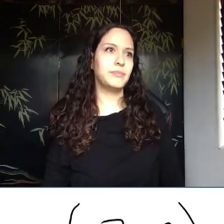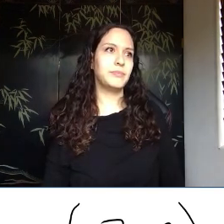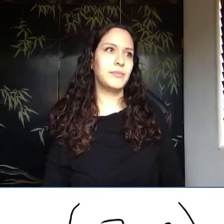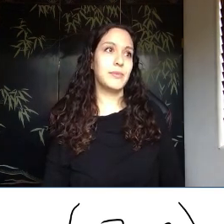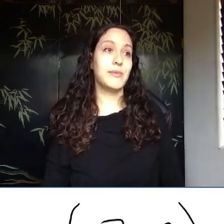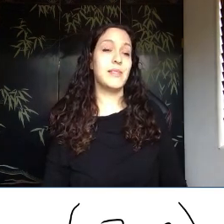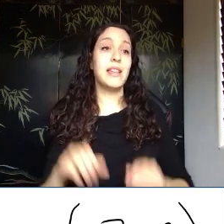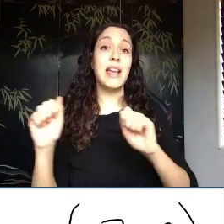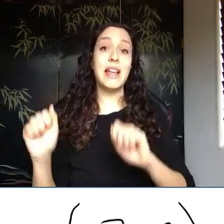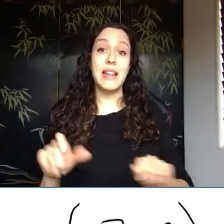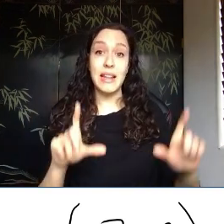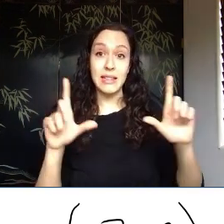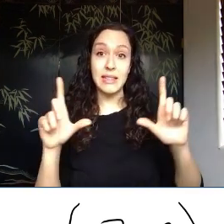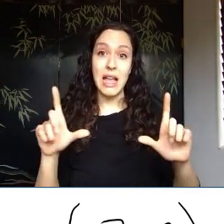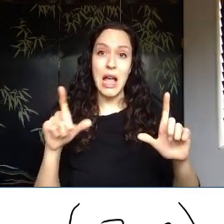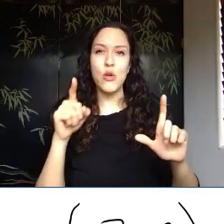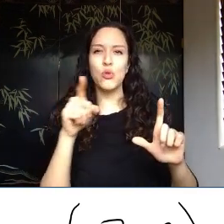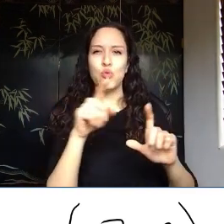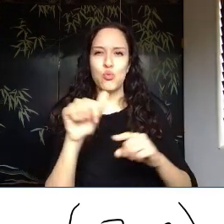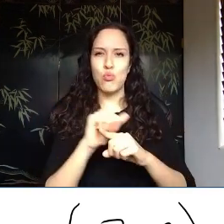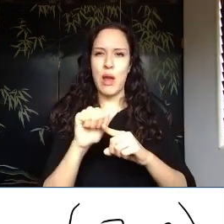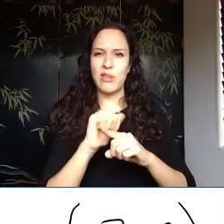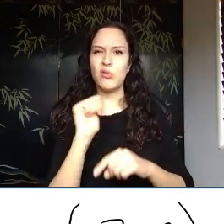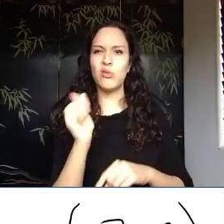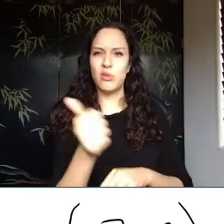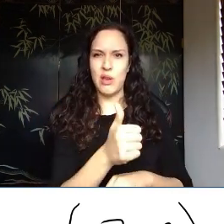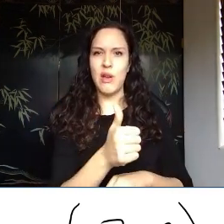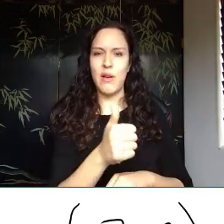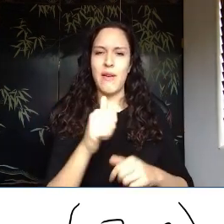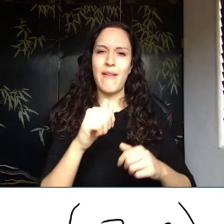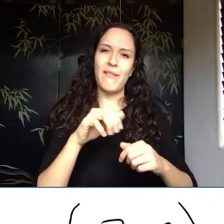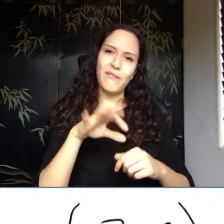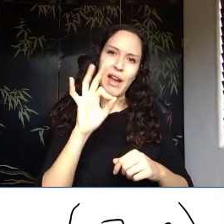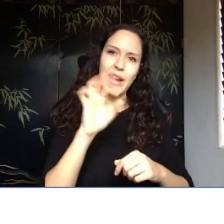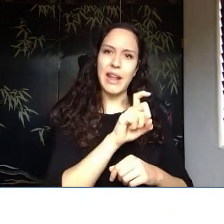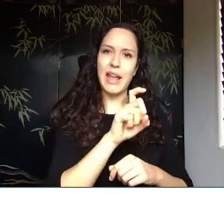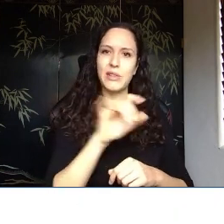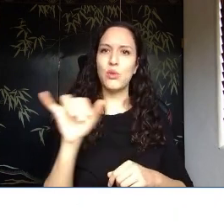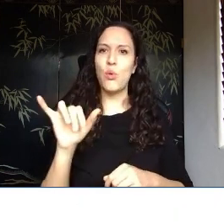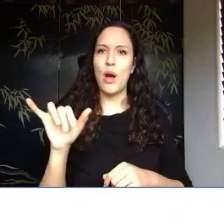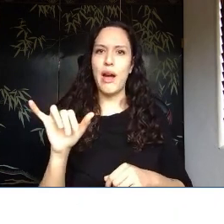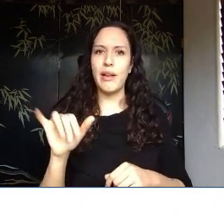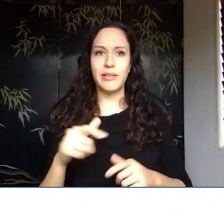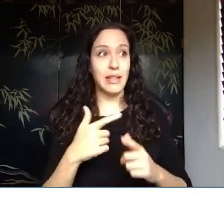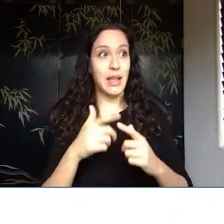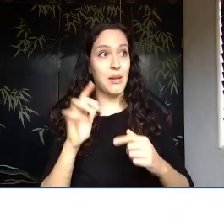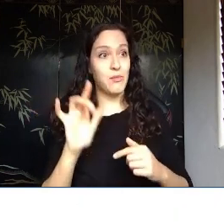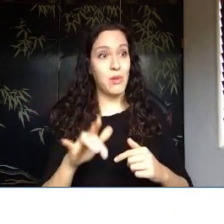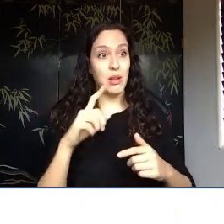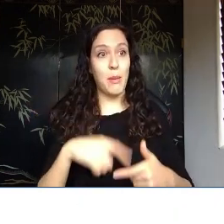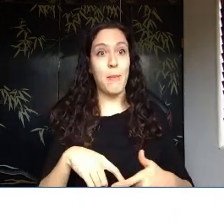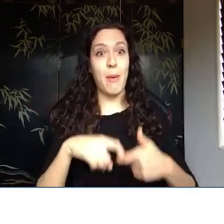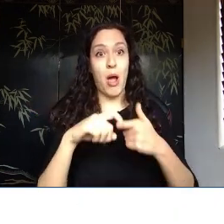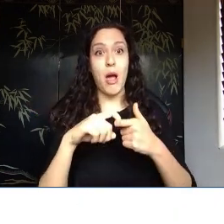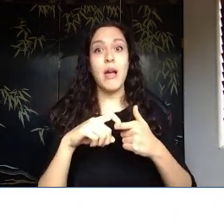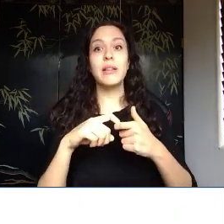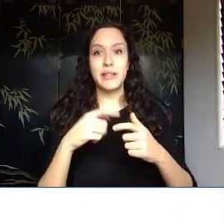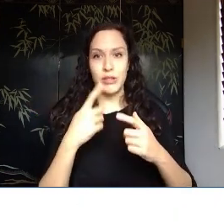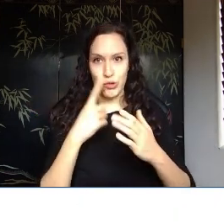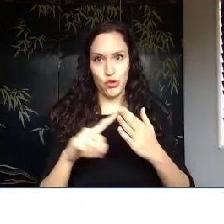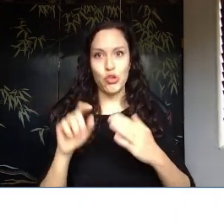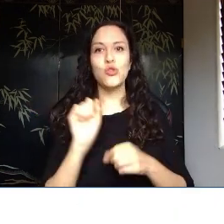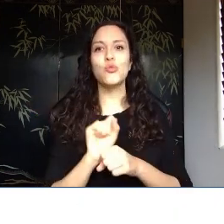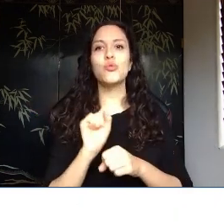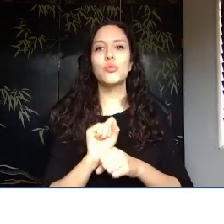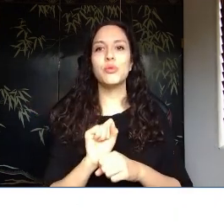you practice that one on your own, finding the x and y. Okay, and press pause when you're done to check your work.